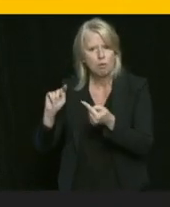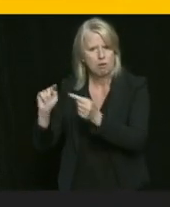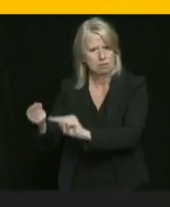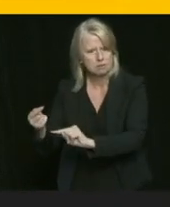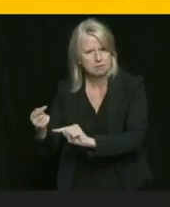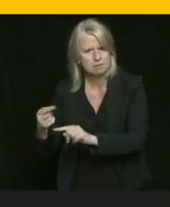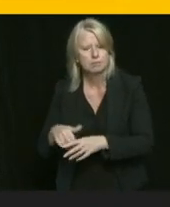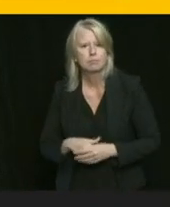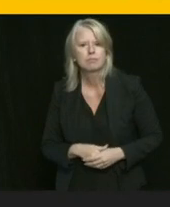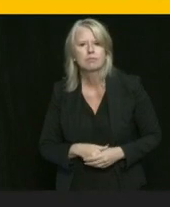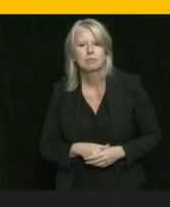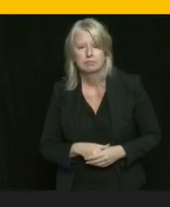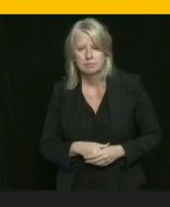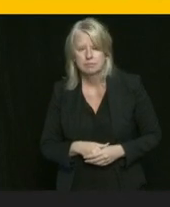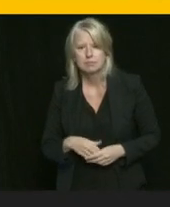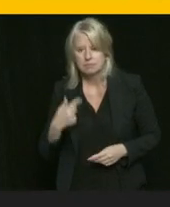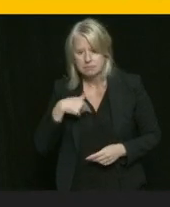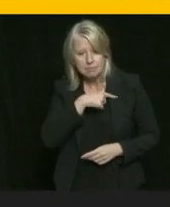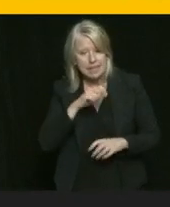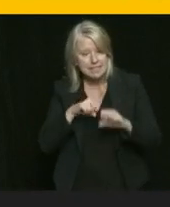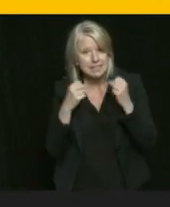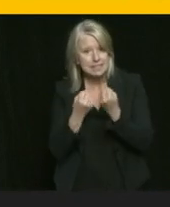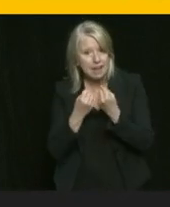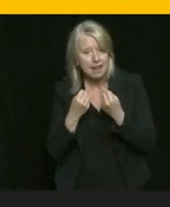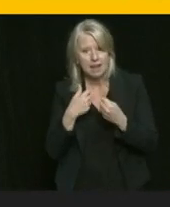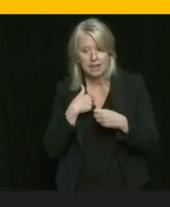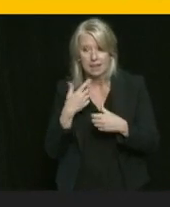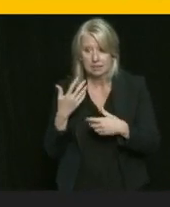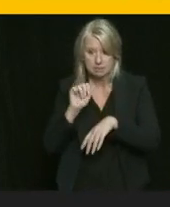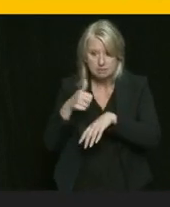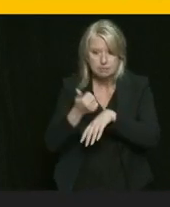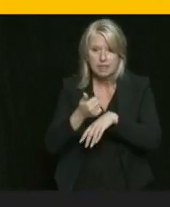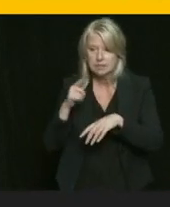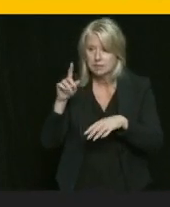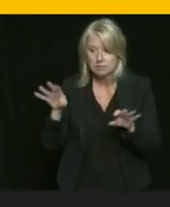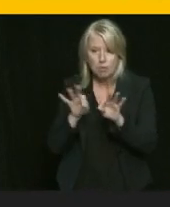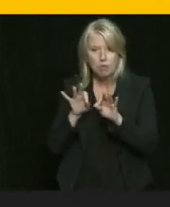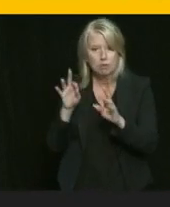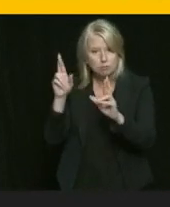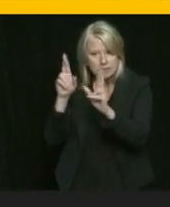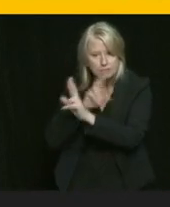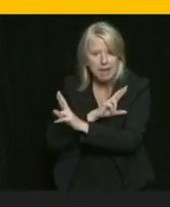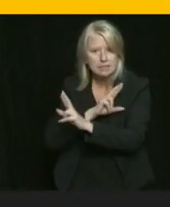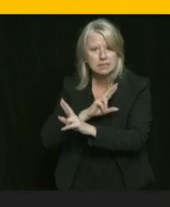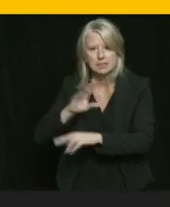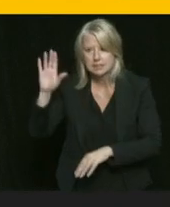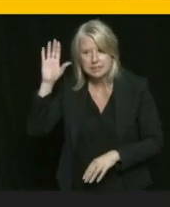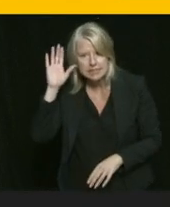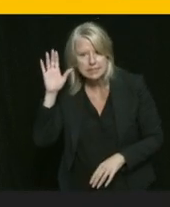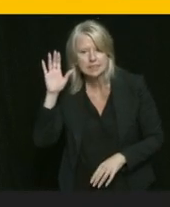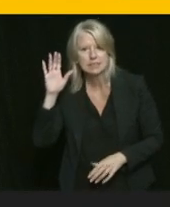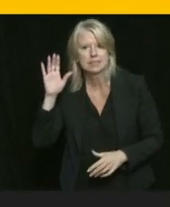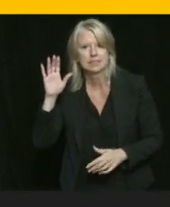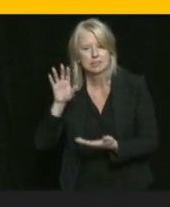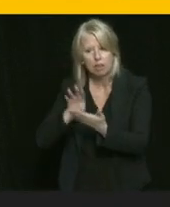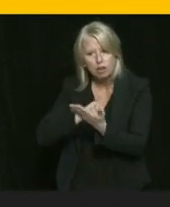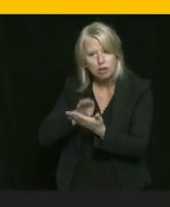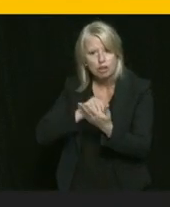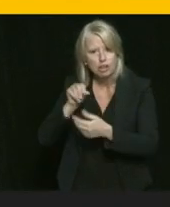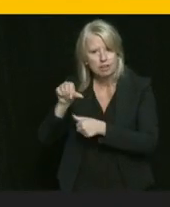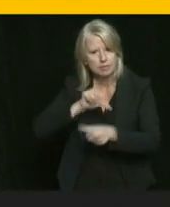So our society is based on respecting others and listening and learning, so we should have